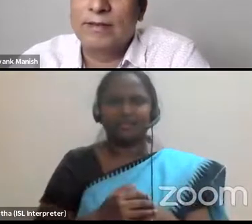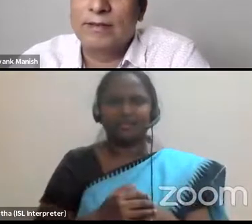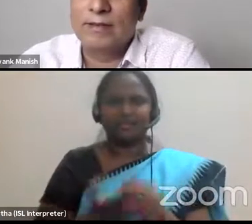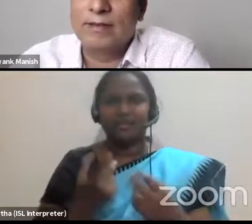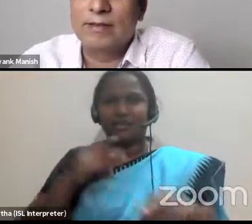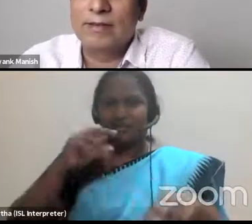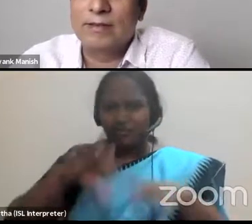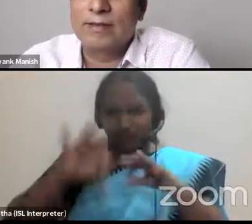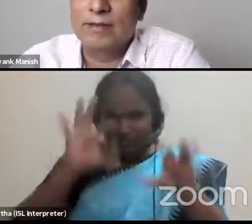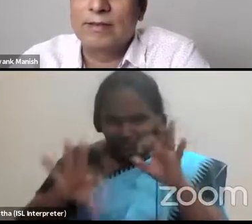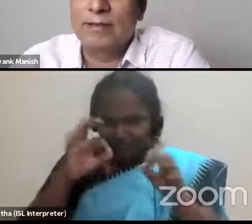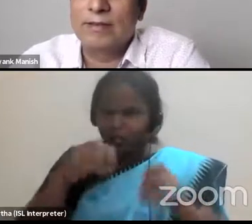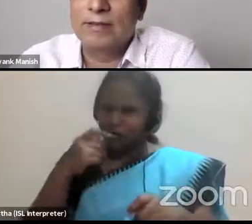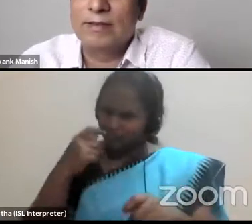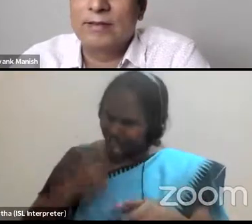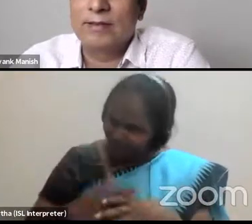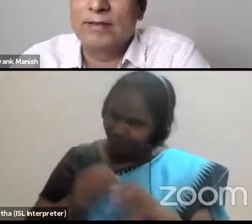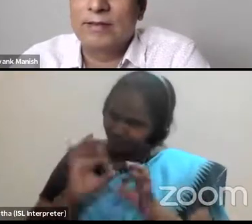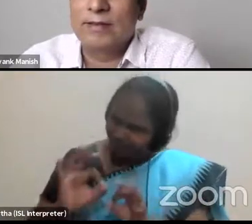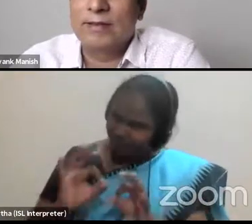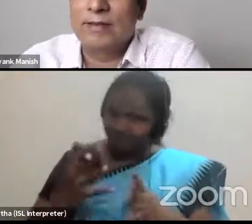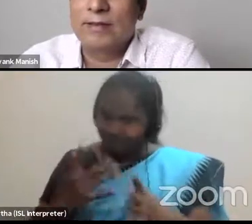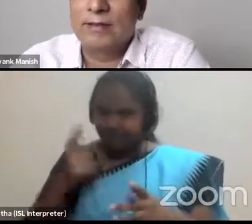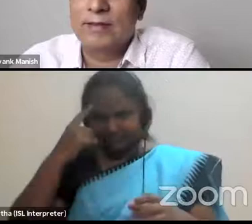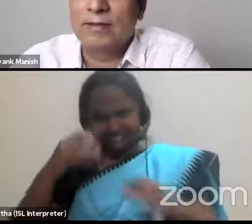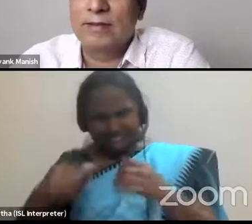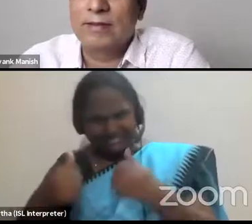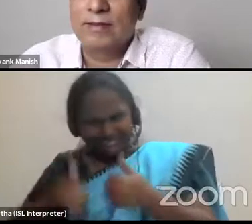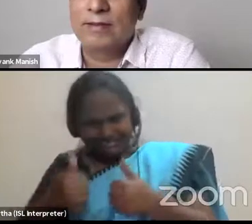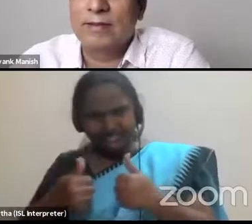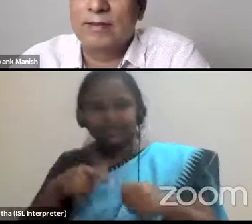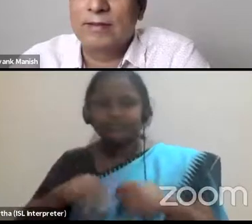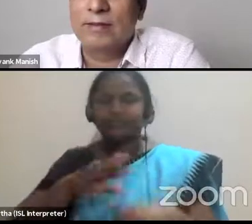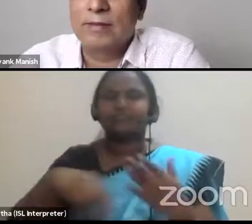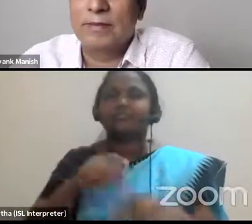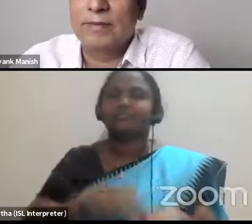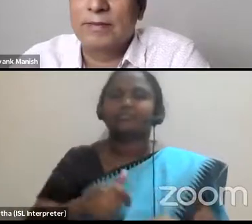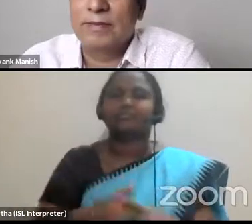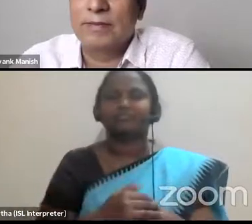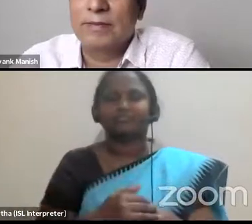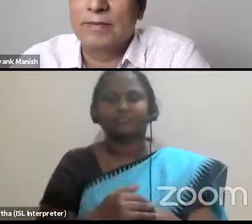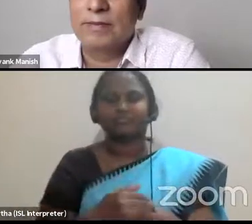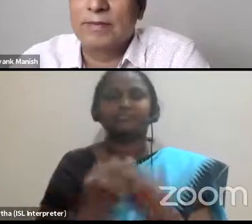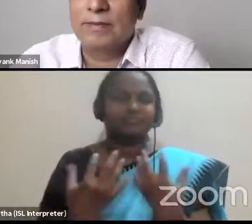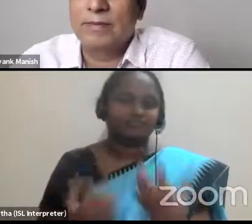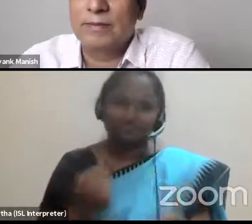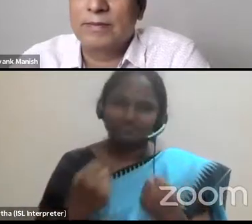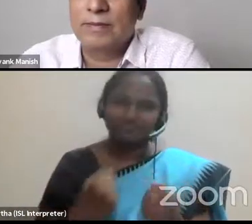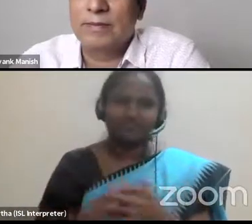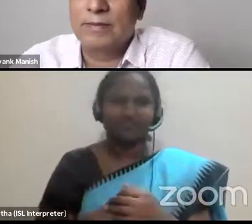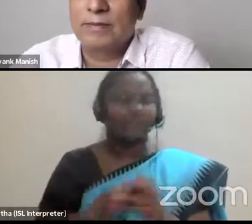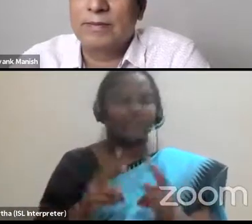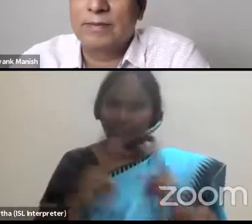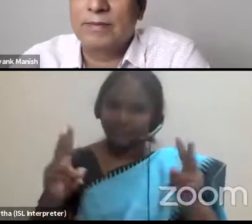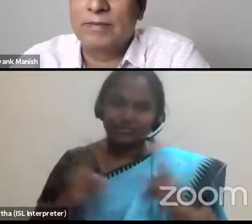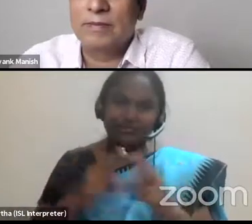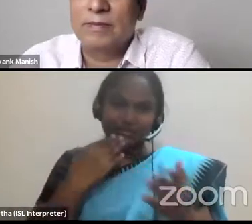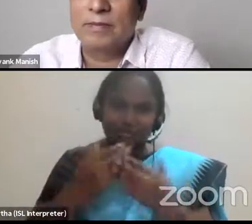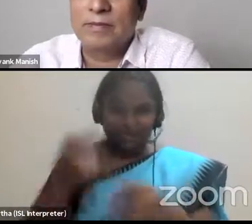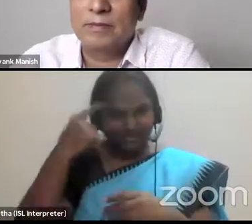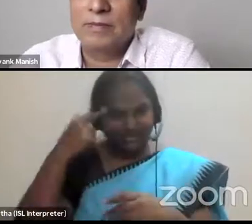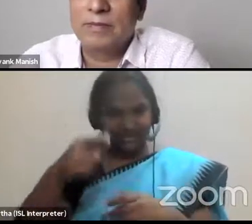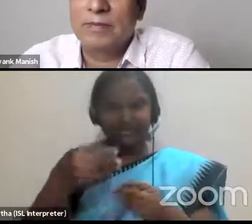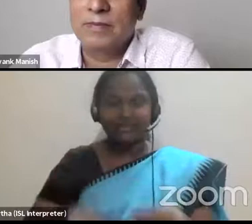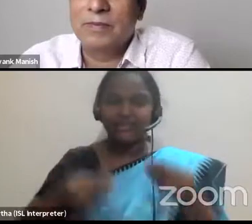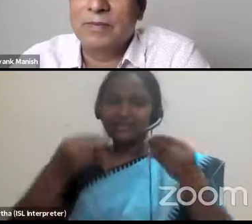finding out whether this works or not, really testing it out in the real environment. Got it. No, very good. I think, you know, you've just kind